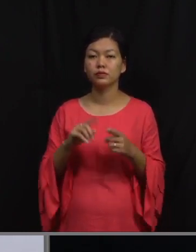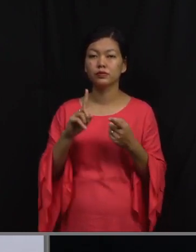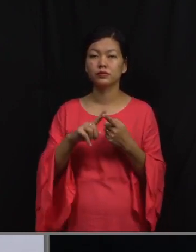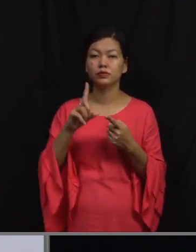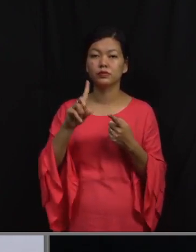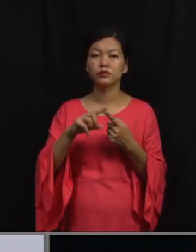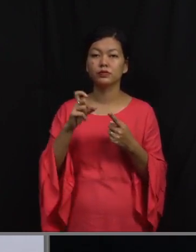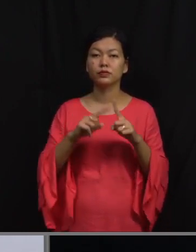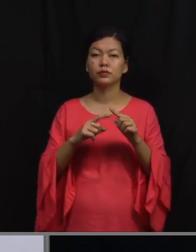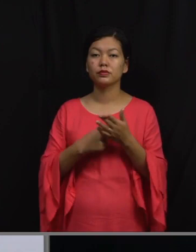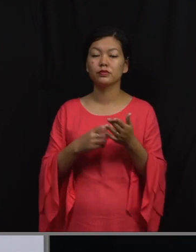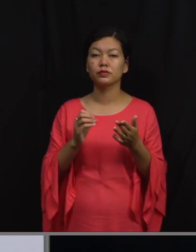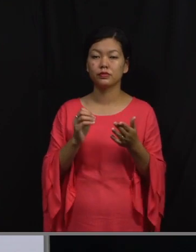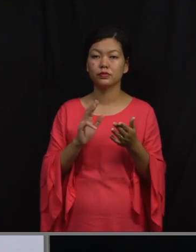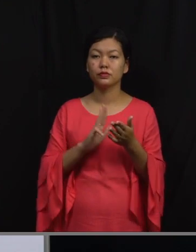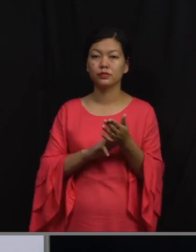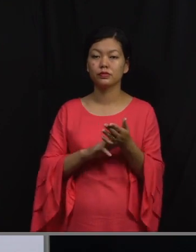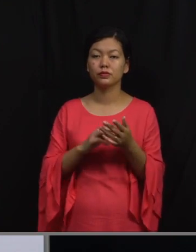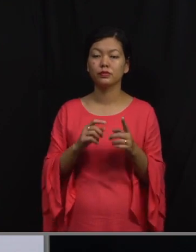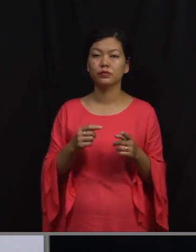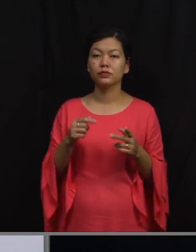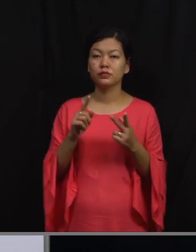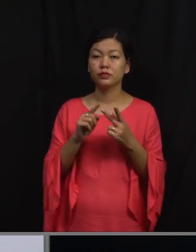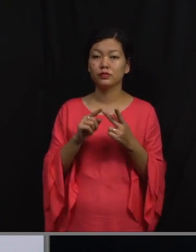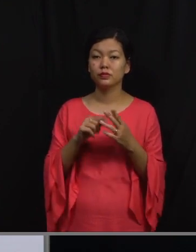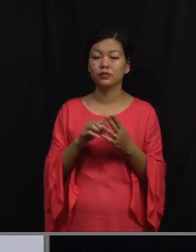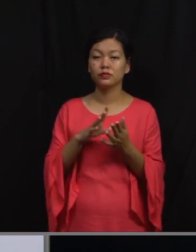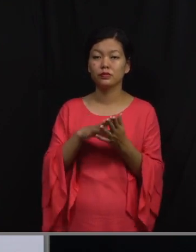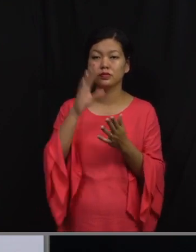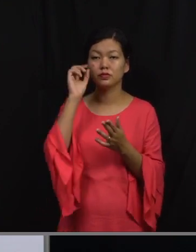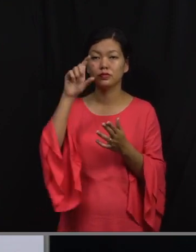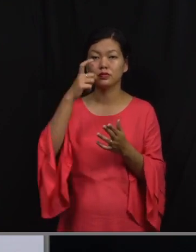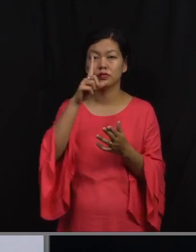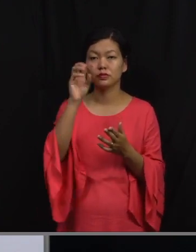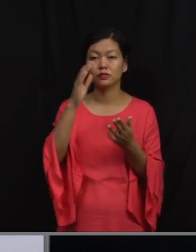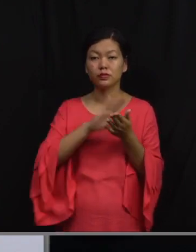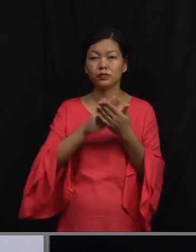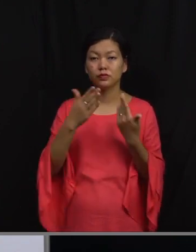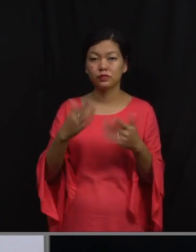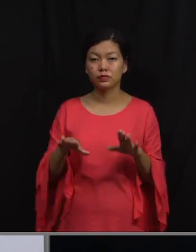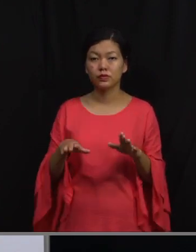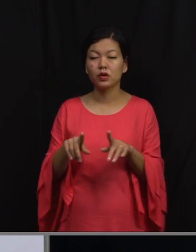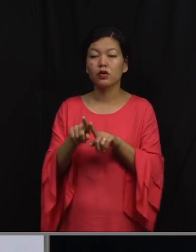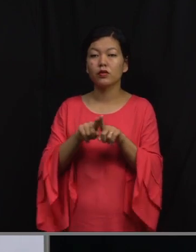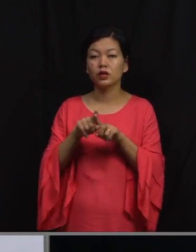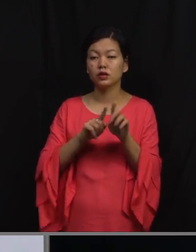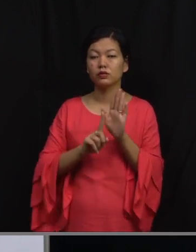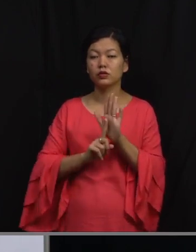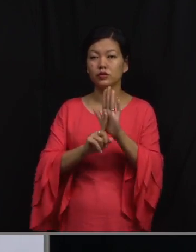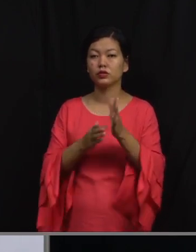electromagnetic induction, that you have already learned in class 10, right? By using the principle, this is the basic law of physics, what we call